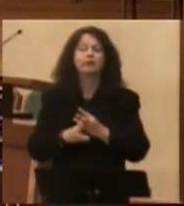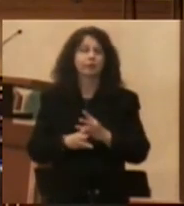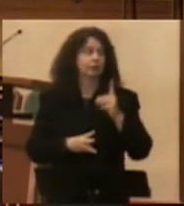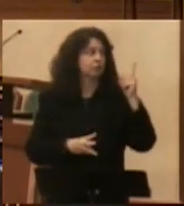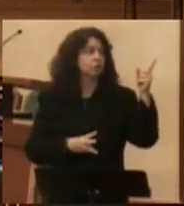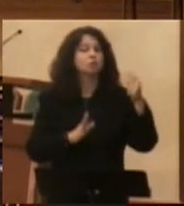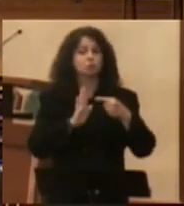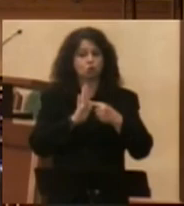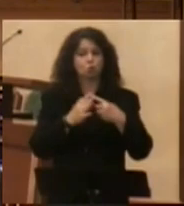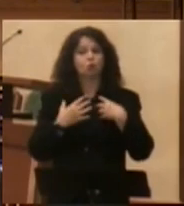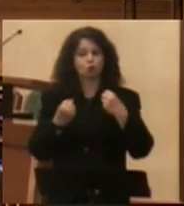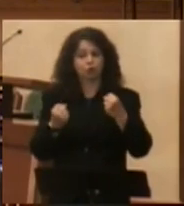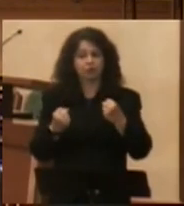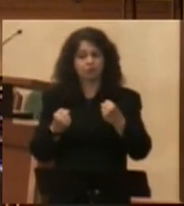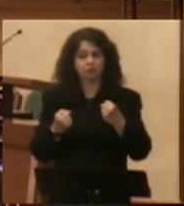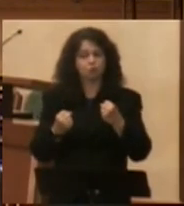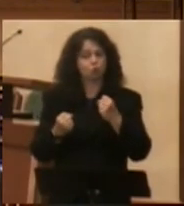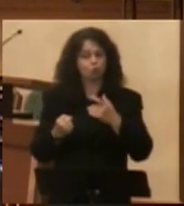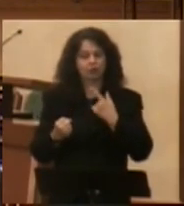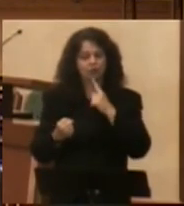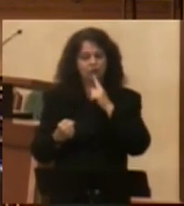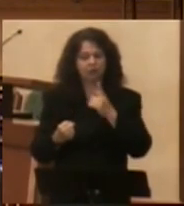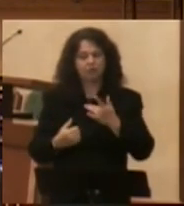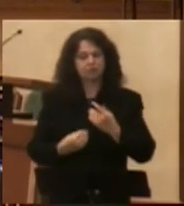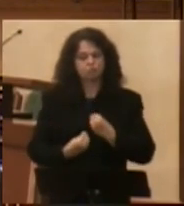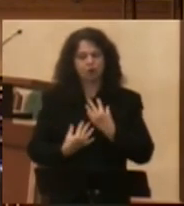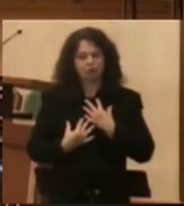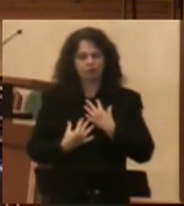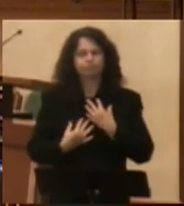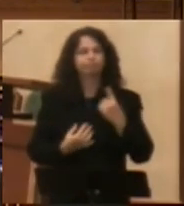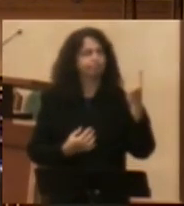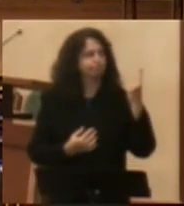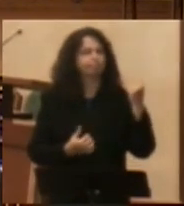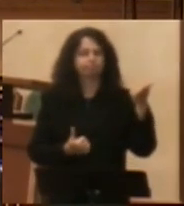There's a wonderful story about a famous